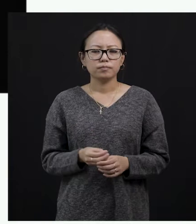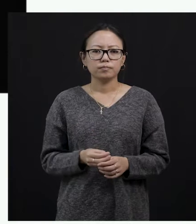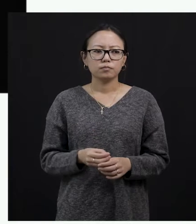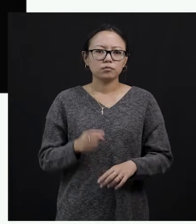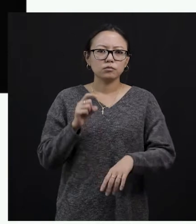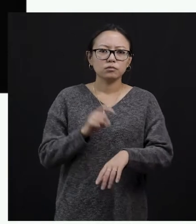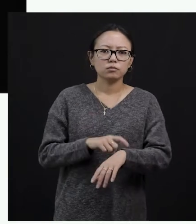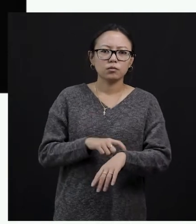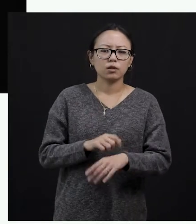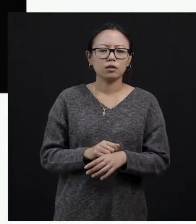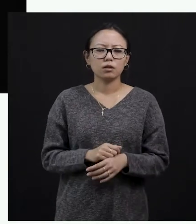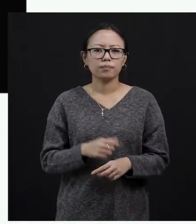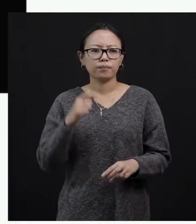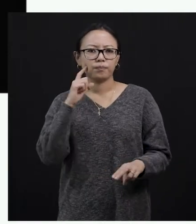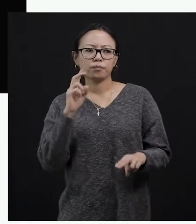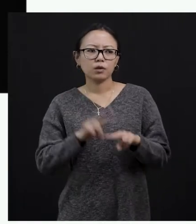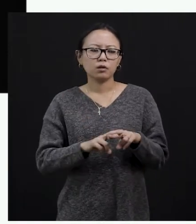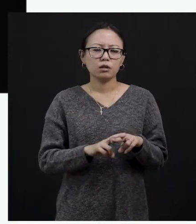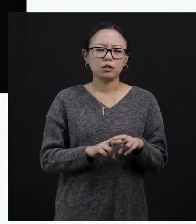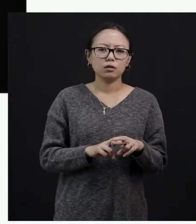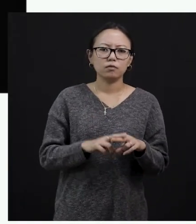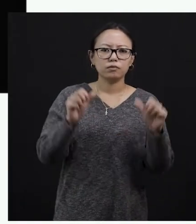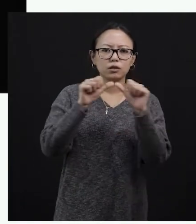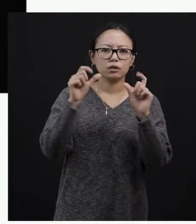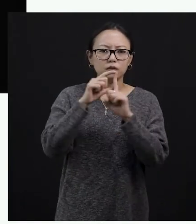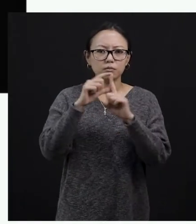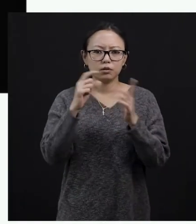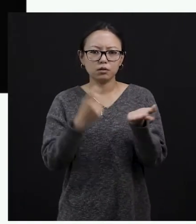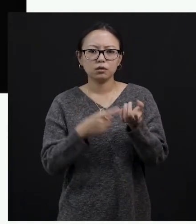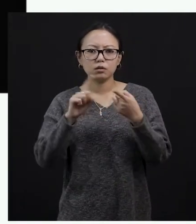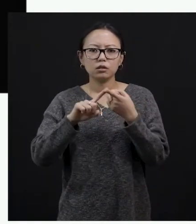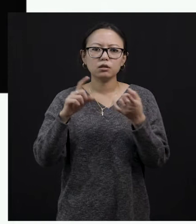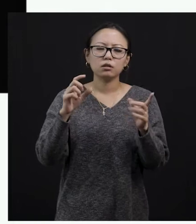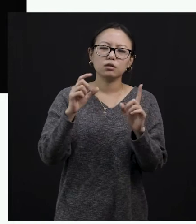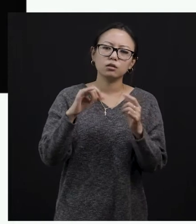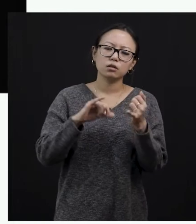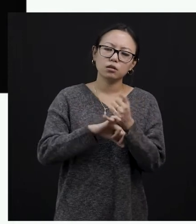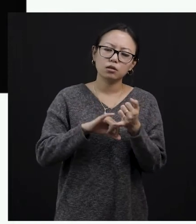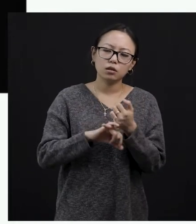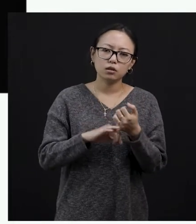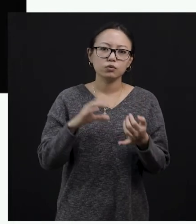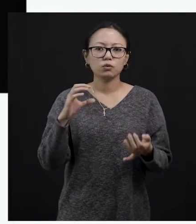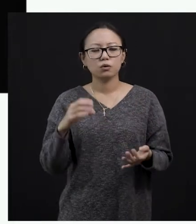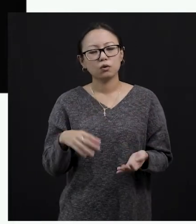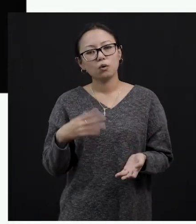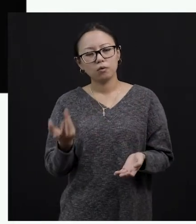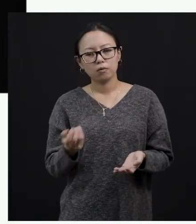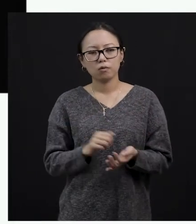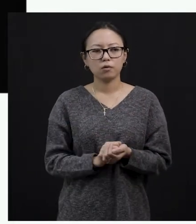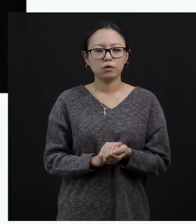write incorrect address, or they used to enter the wrong PIN number. That is why the letters get